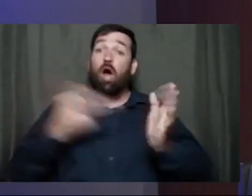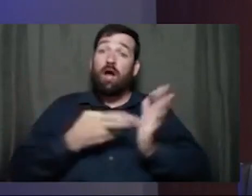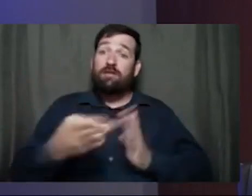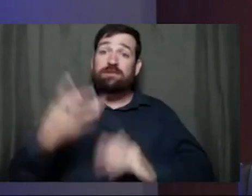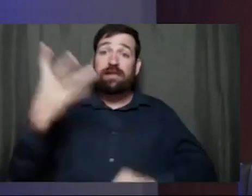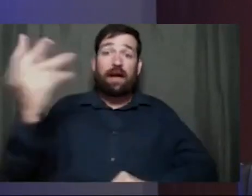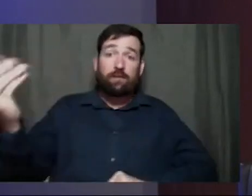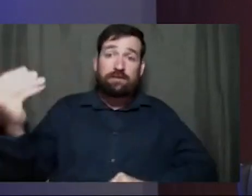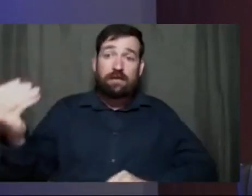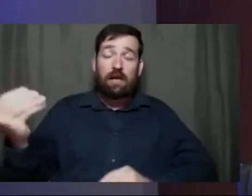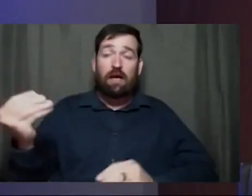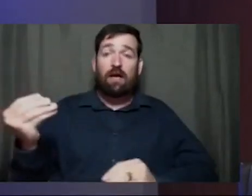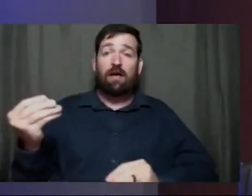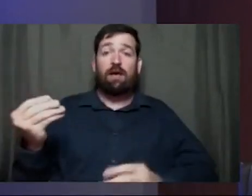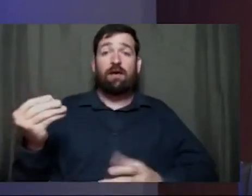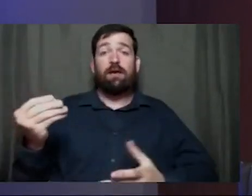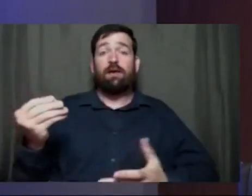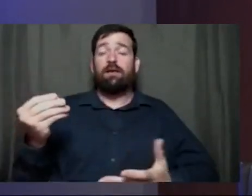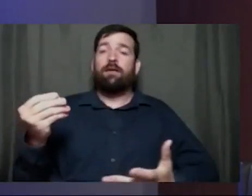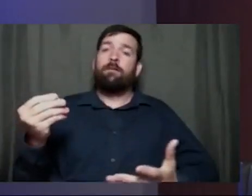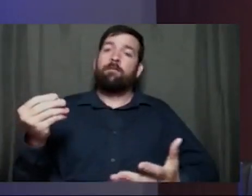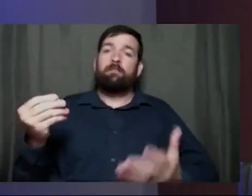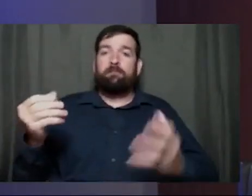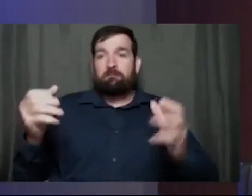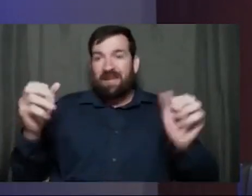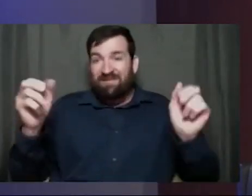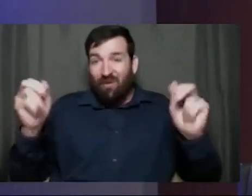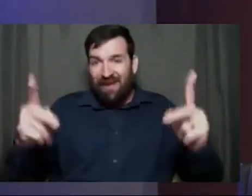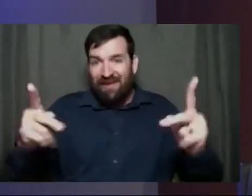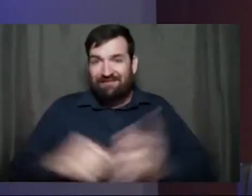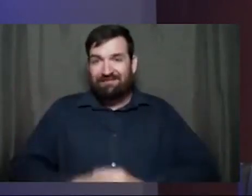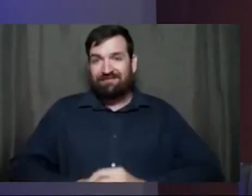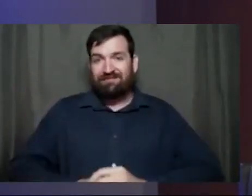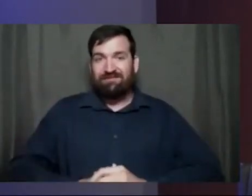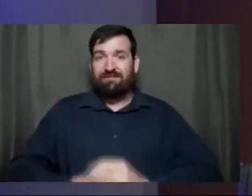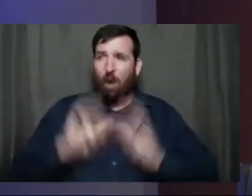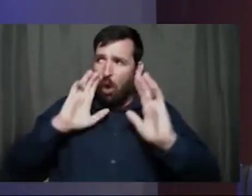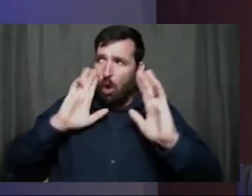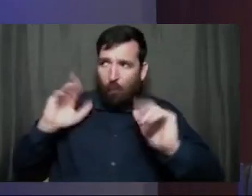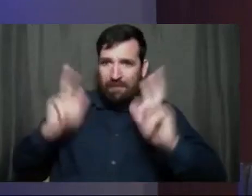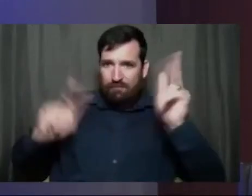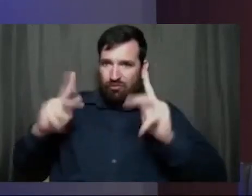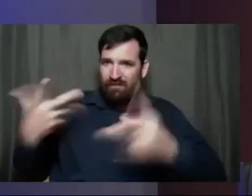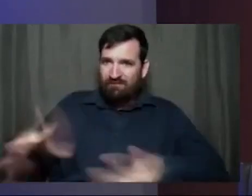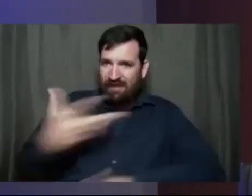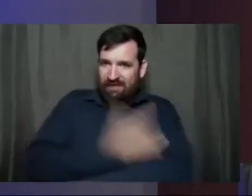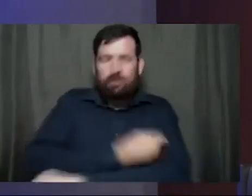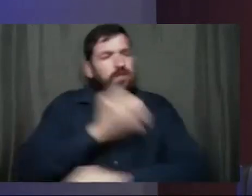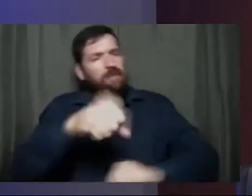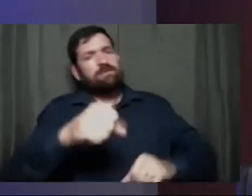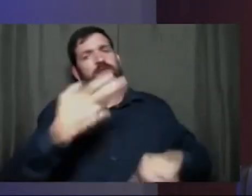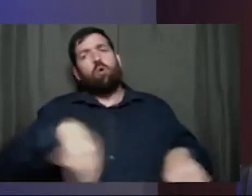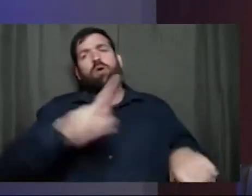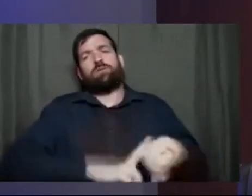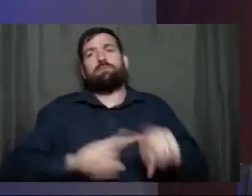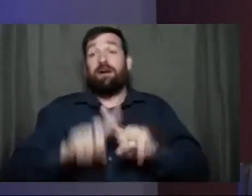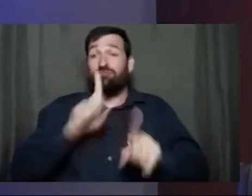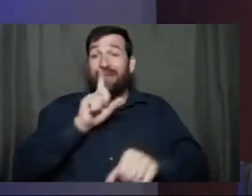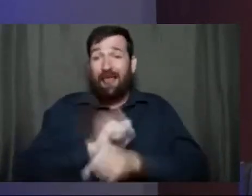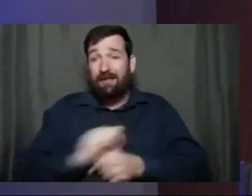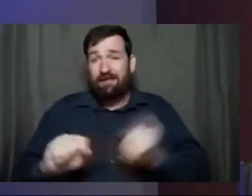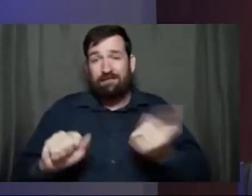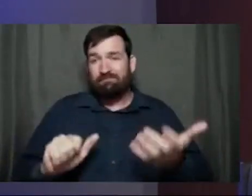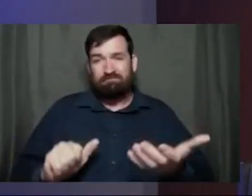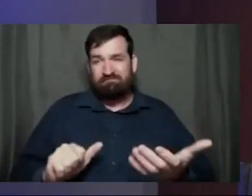spaced out the way that is, it's okay. And you hope people are vaccinated. So yeah, of course I hope people are vaccinated. The reality is probably not quite